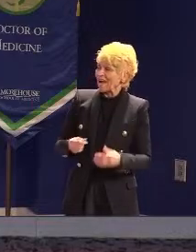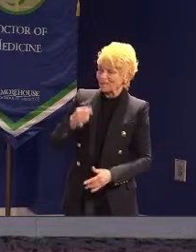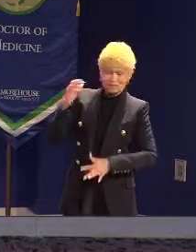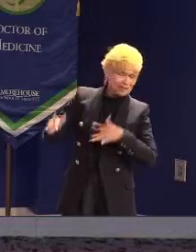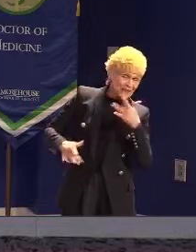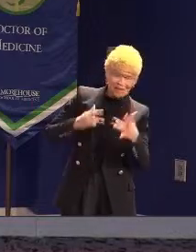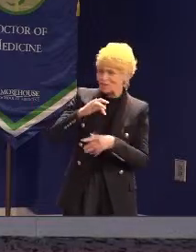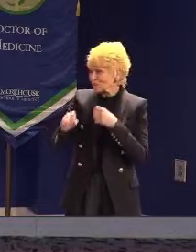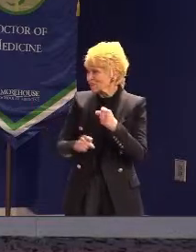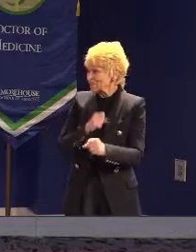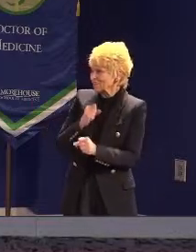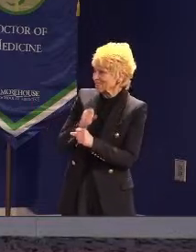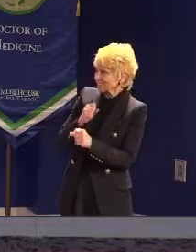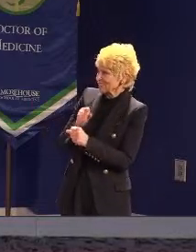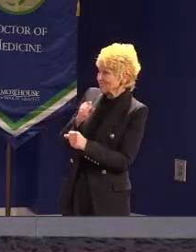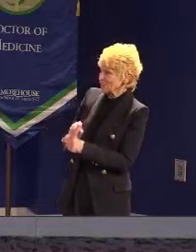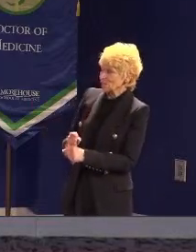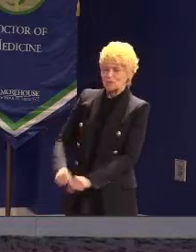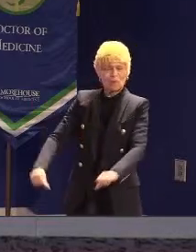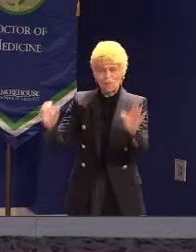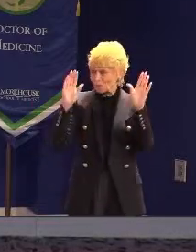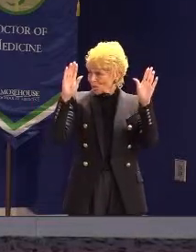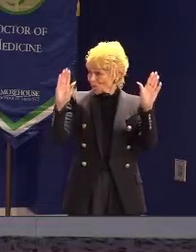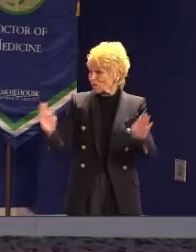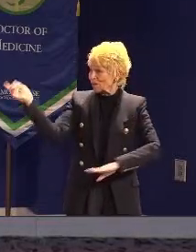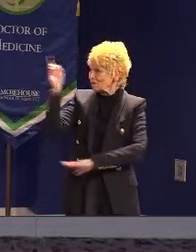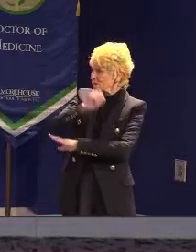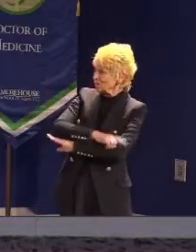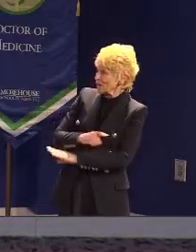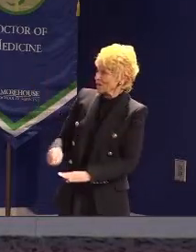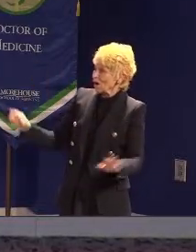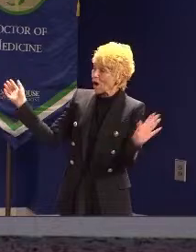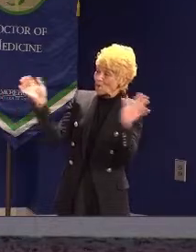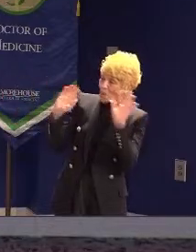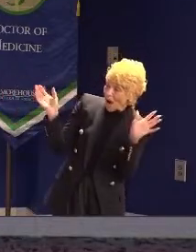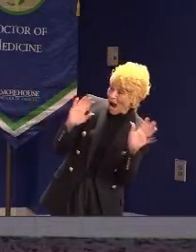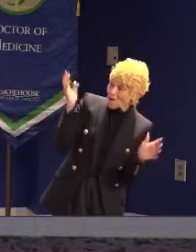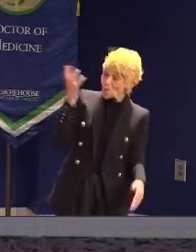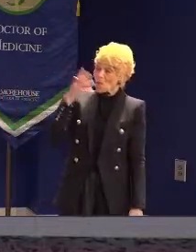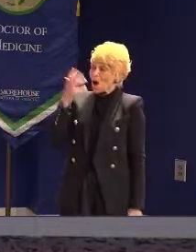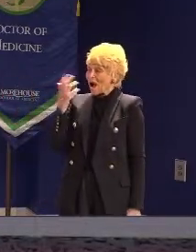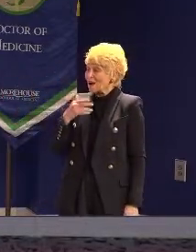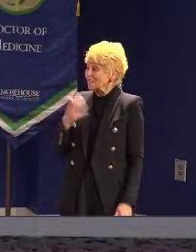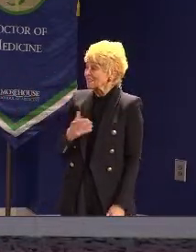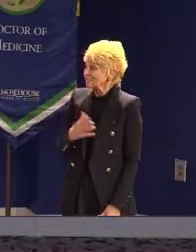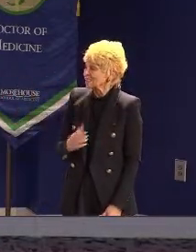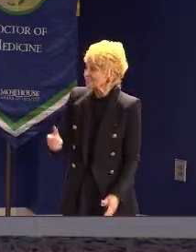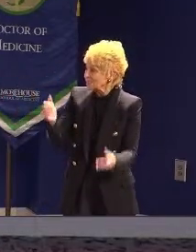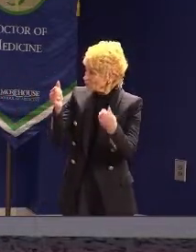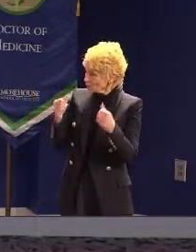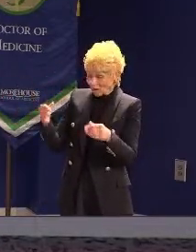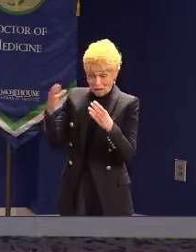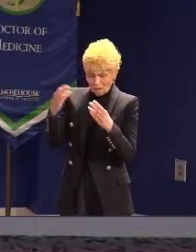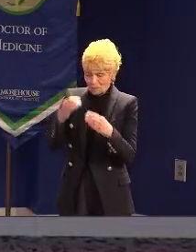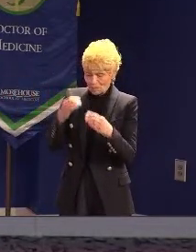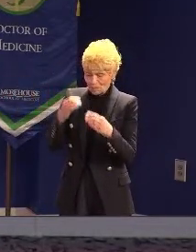yeah, we lit. I'm lit. I don't even know what to say. I had a whole speech. I forgot it. Woo! I'm going to Wellstar, Kennestone, and